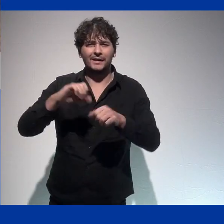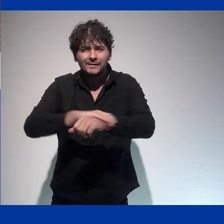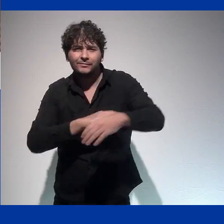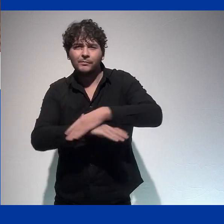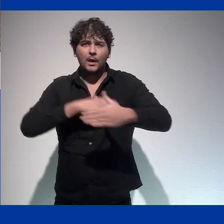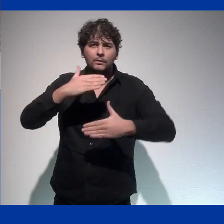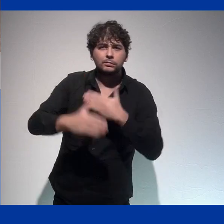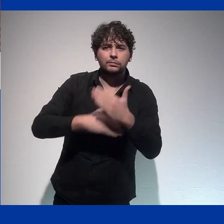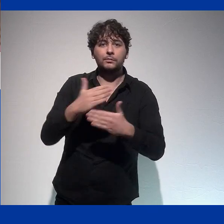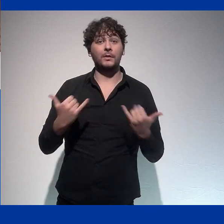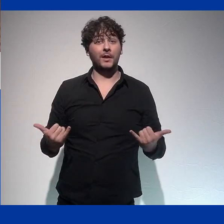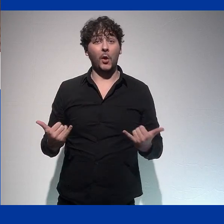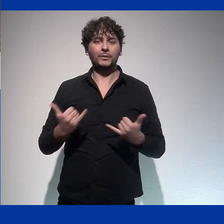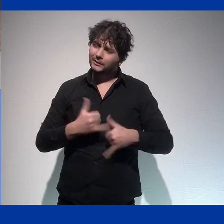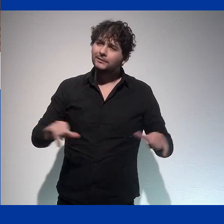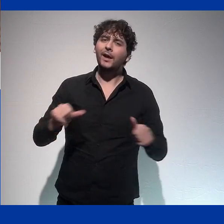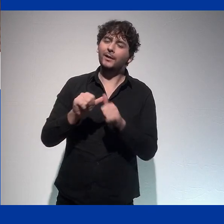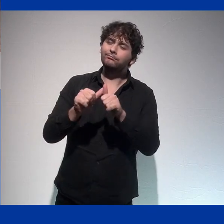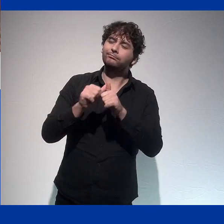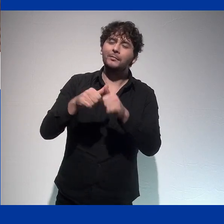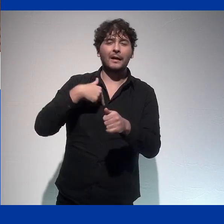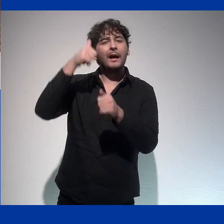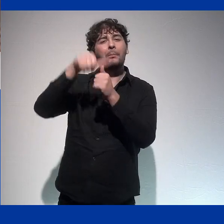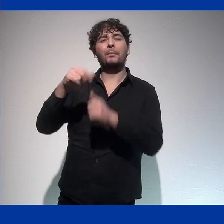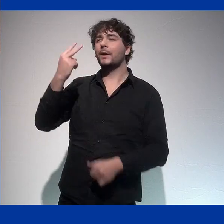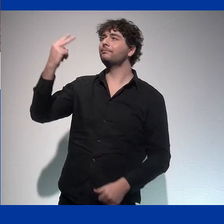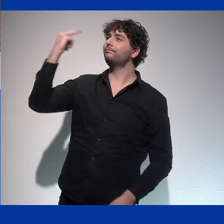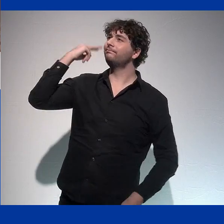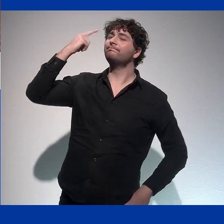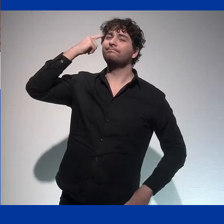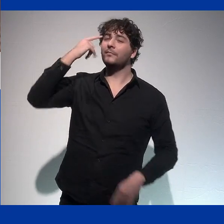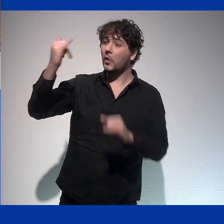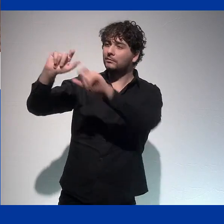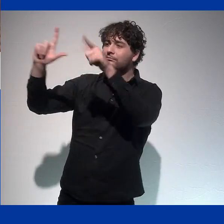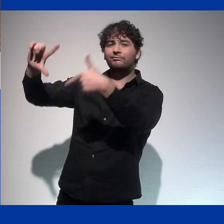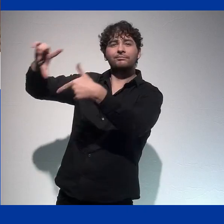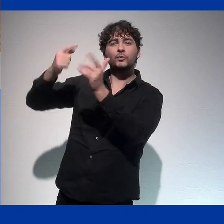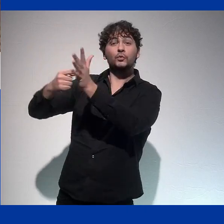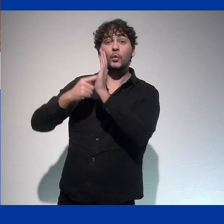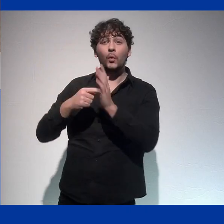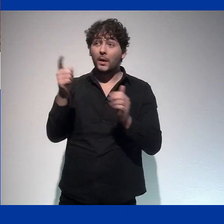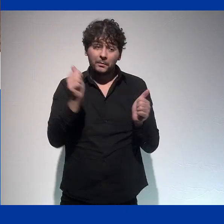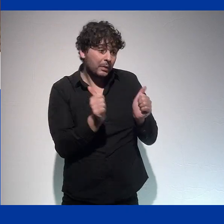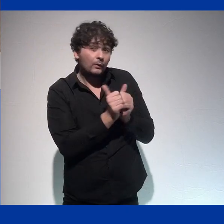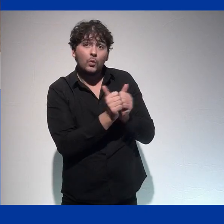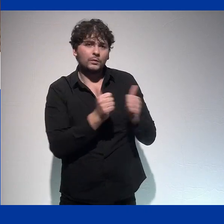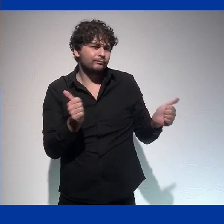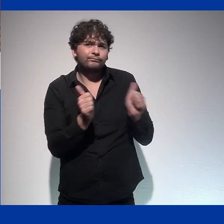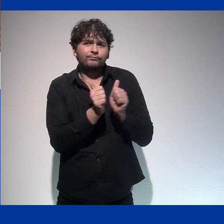that young people need more desperately than ever, but it's needed, it's important, and it's